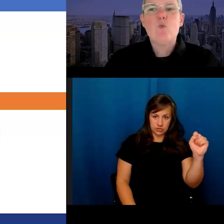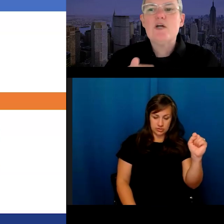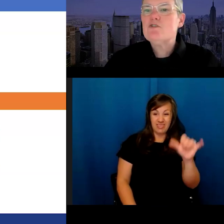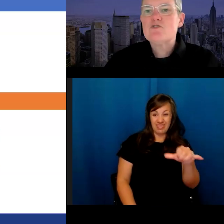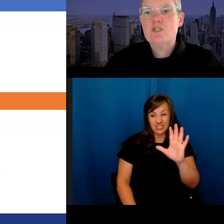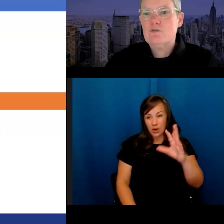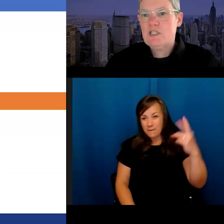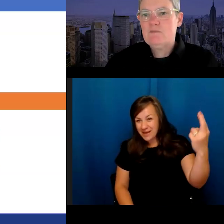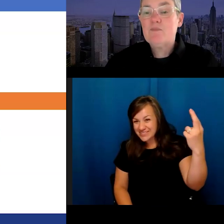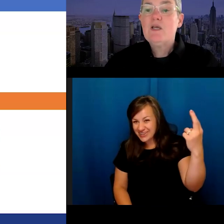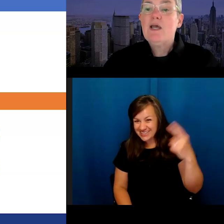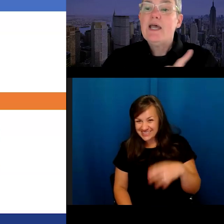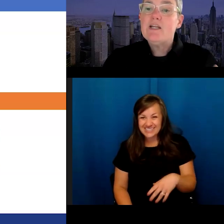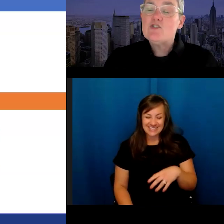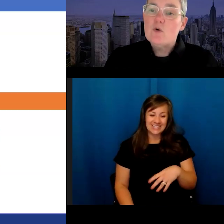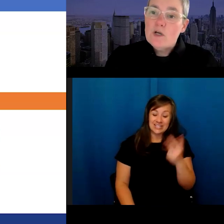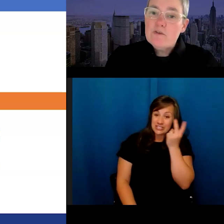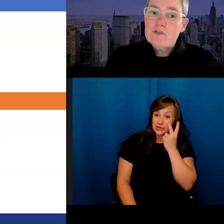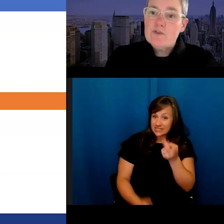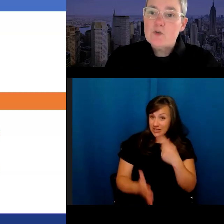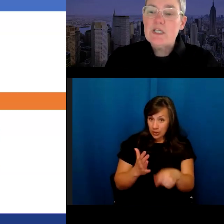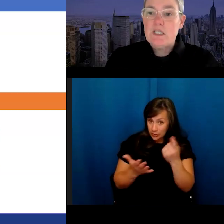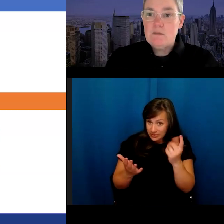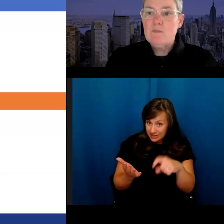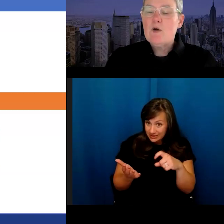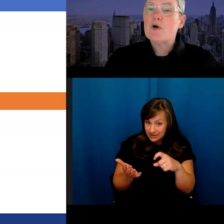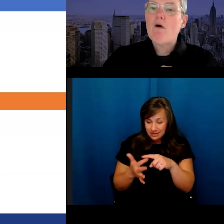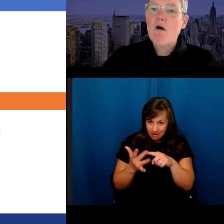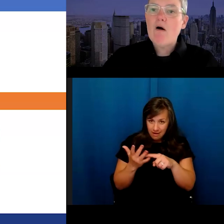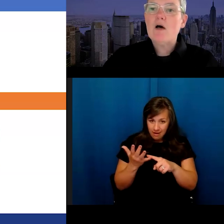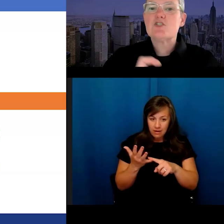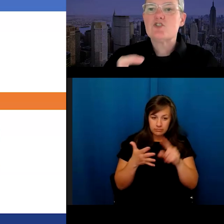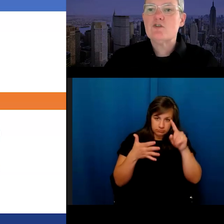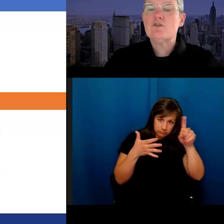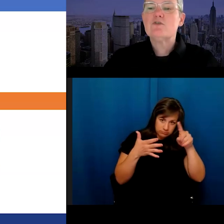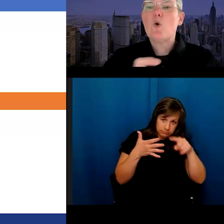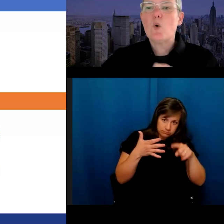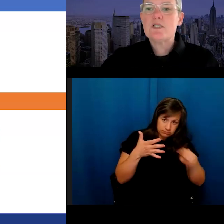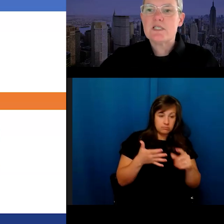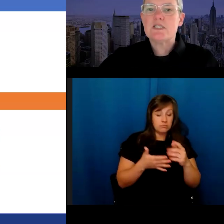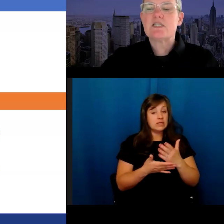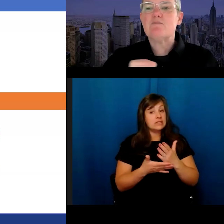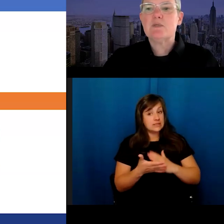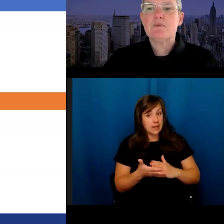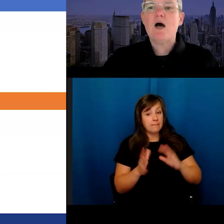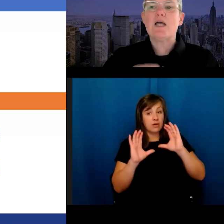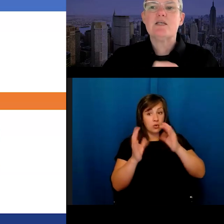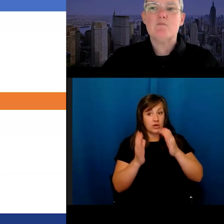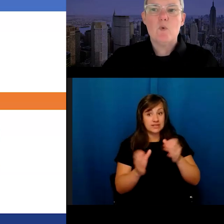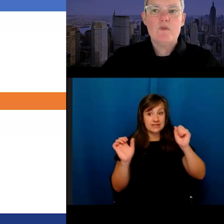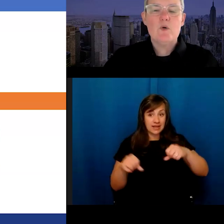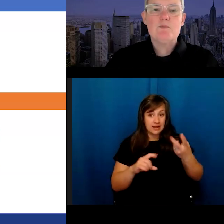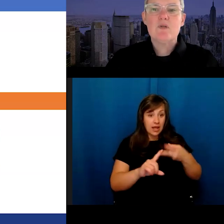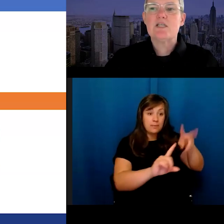in and see what do you still need. And as you're going through your degree, because certain courses can be